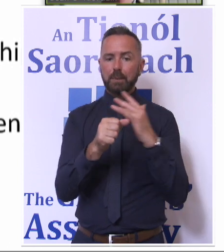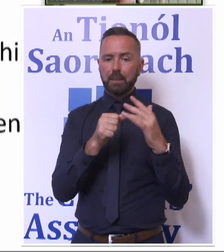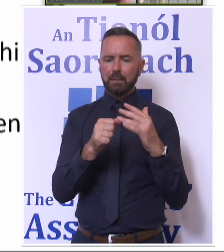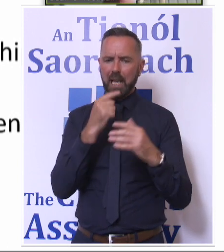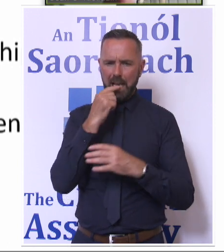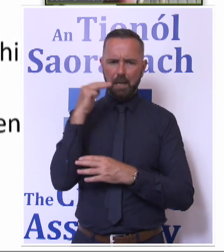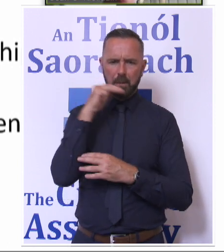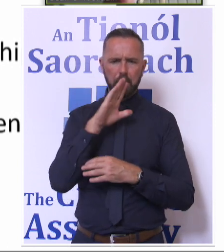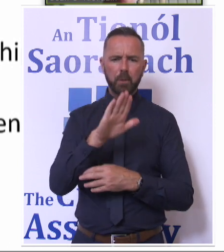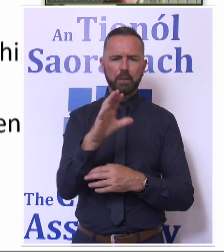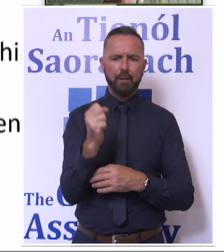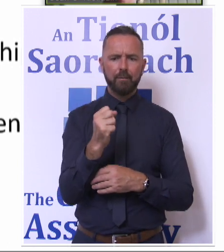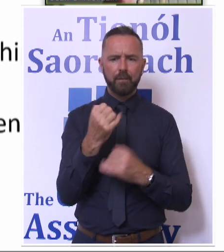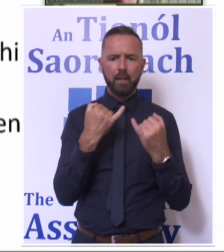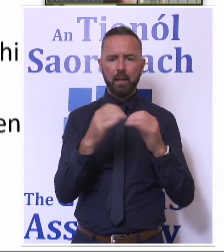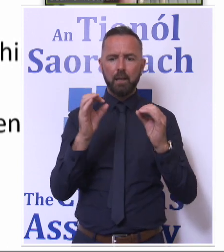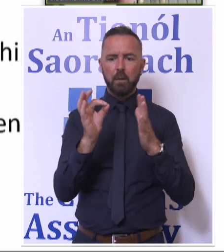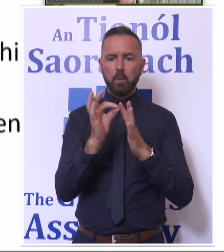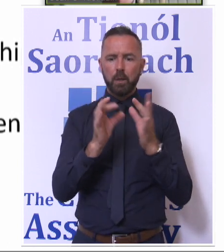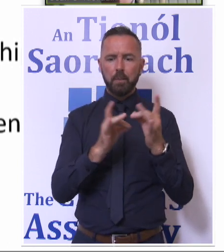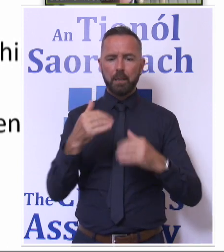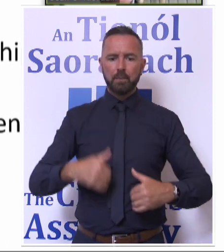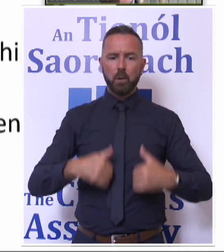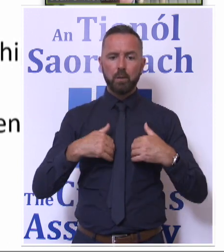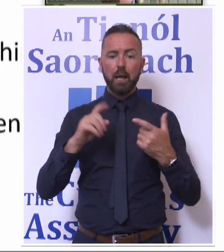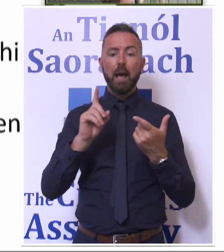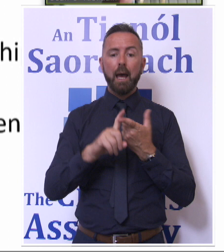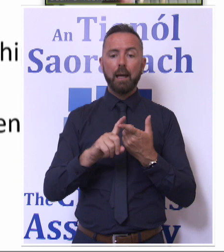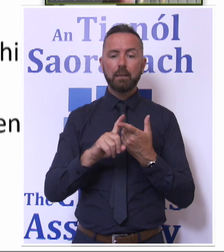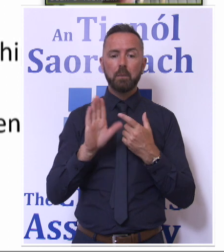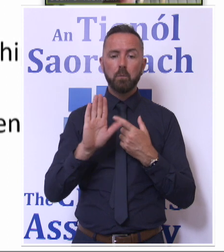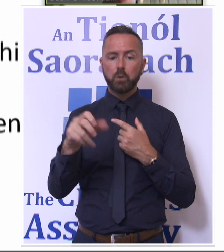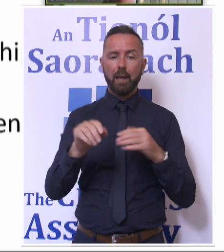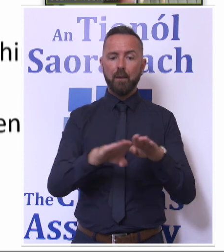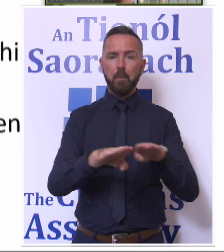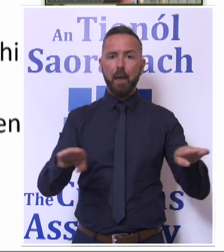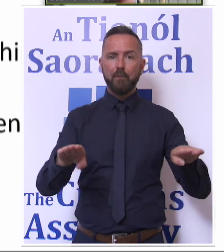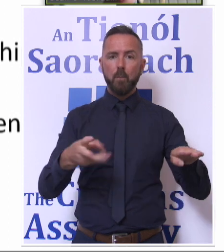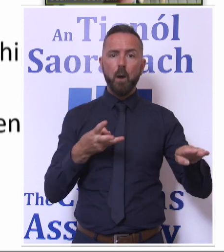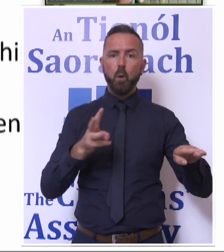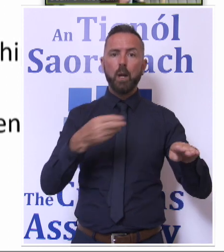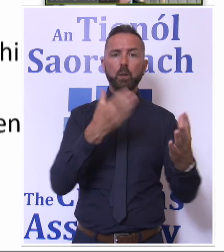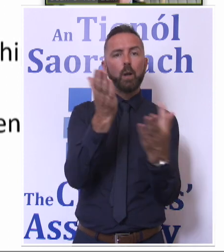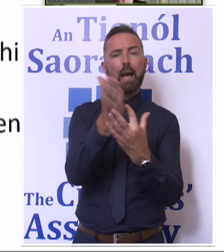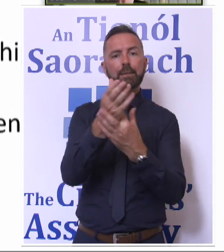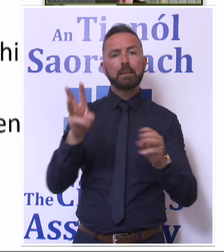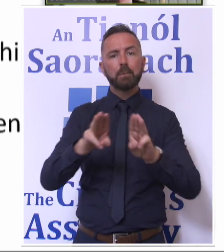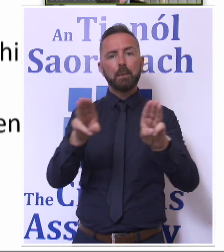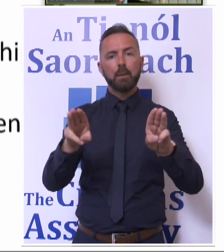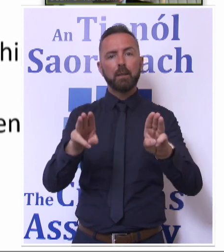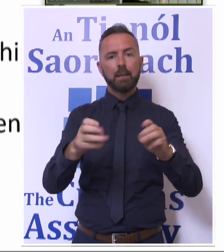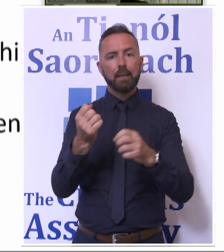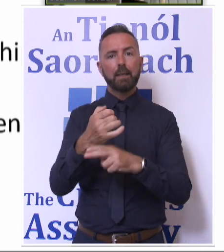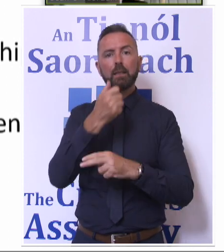to some of the points that were made this morning. And alongside that, having platforms for citizens of Dublin